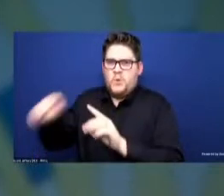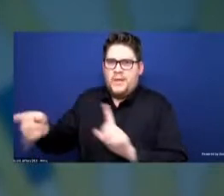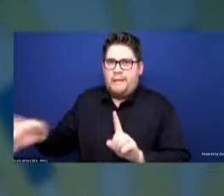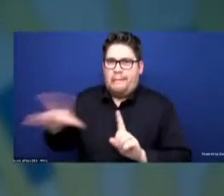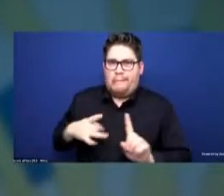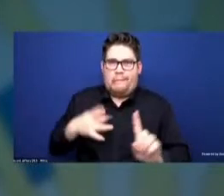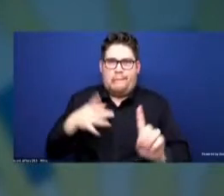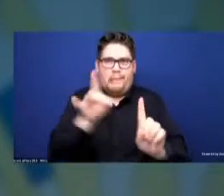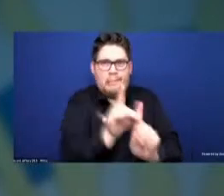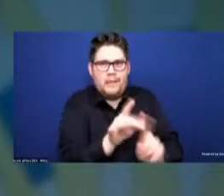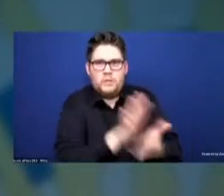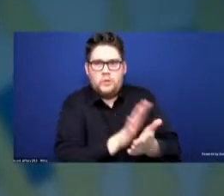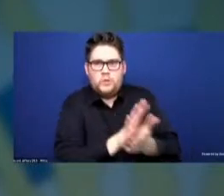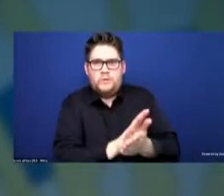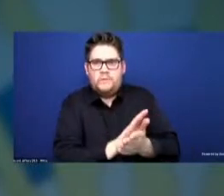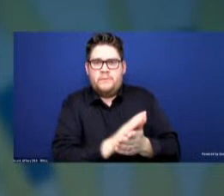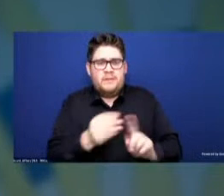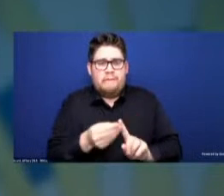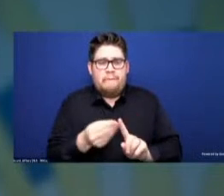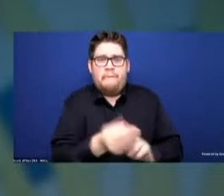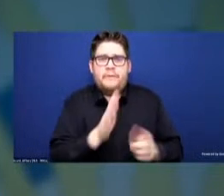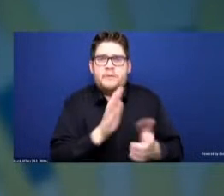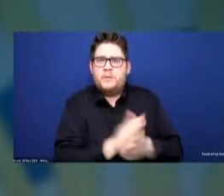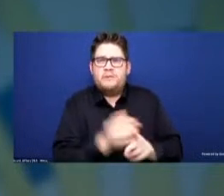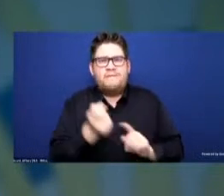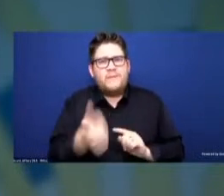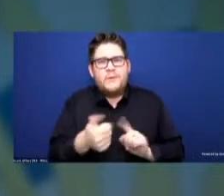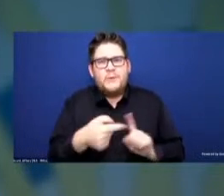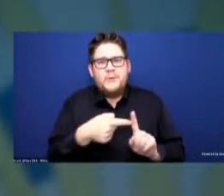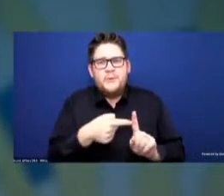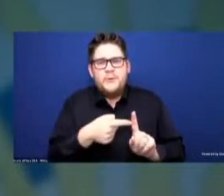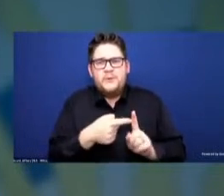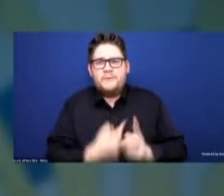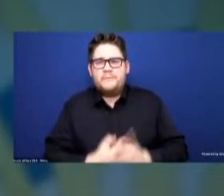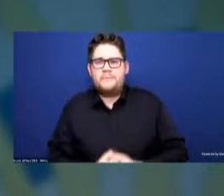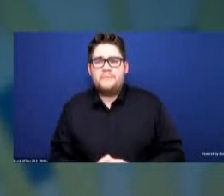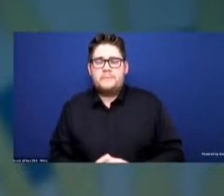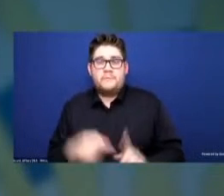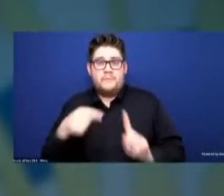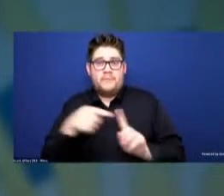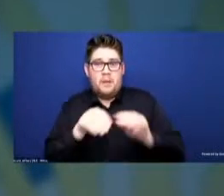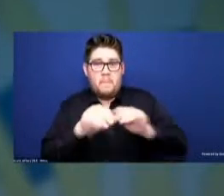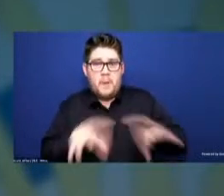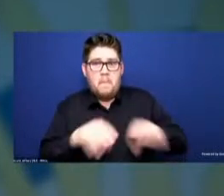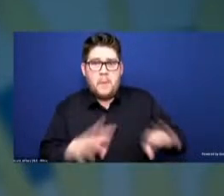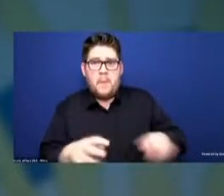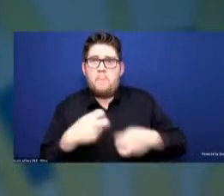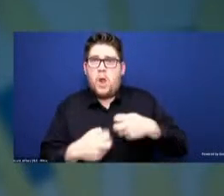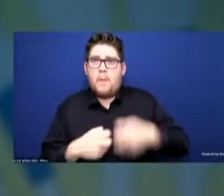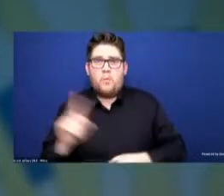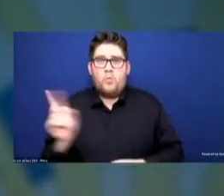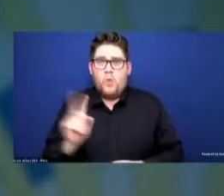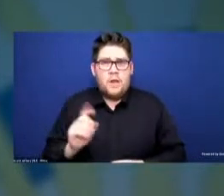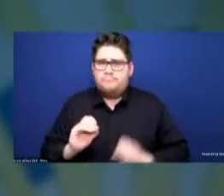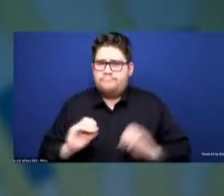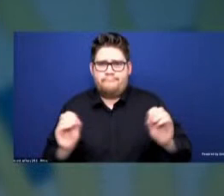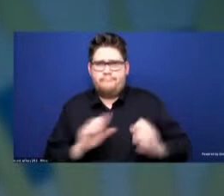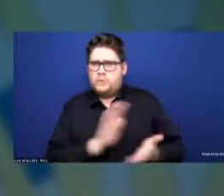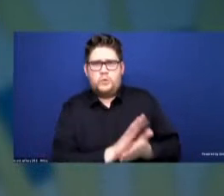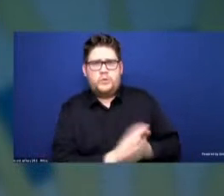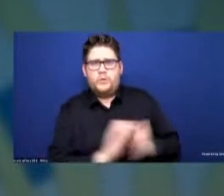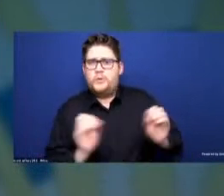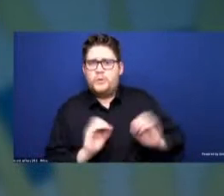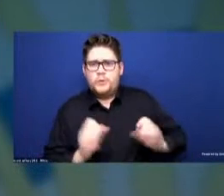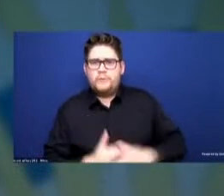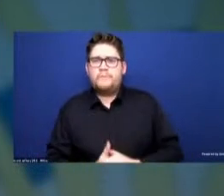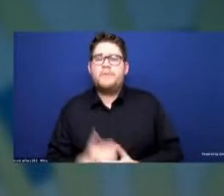appear to be a major driver of community transmission. And I know there's a lot of talk about we need to close schools to